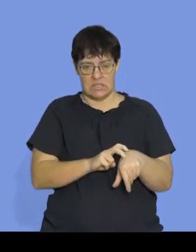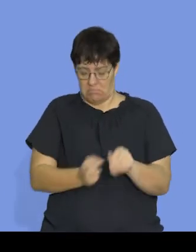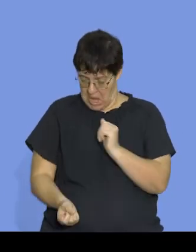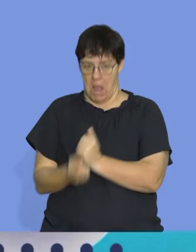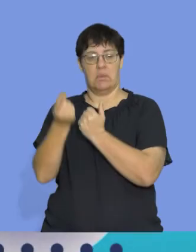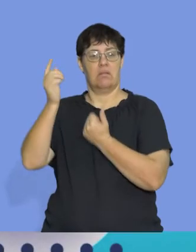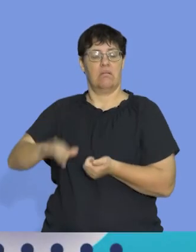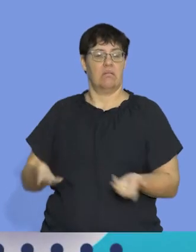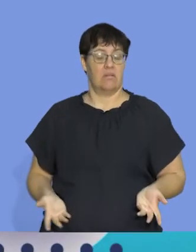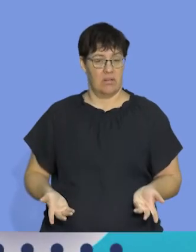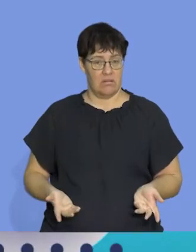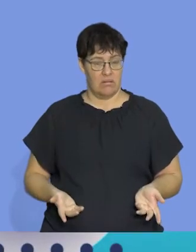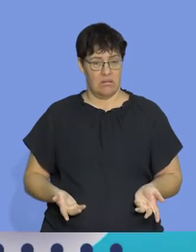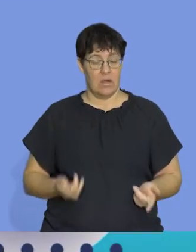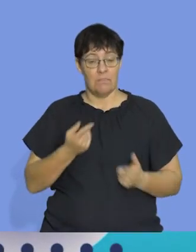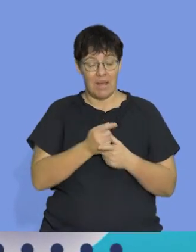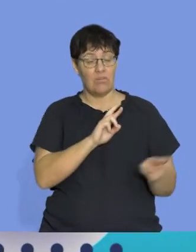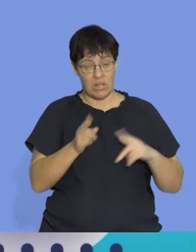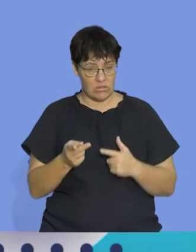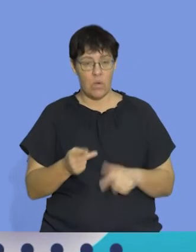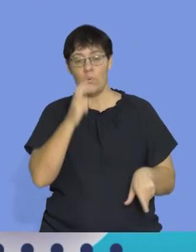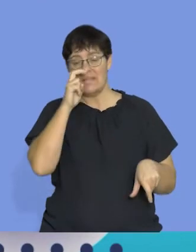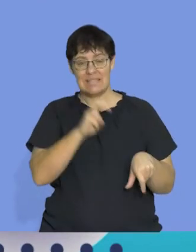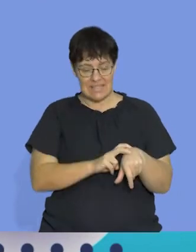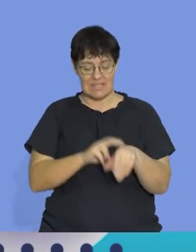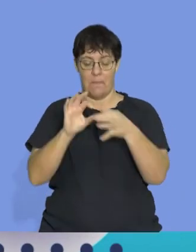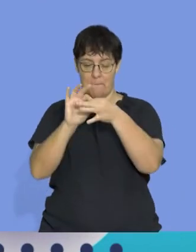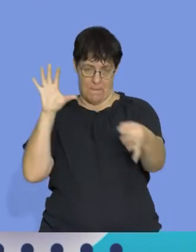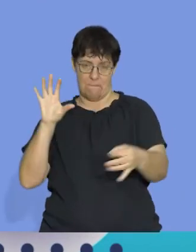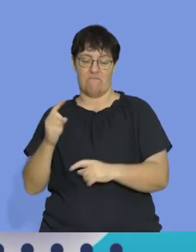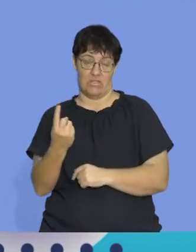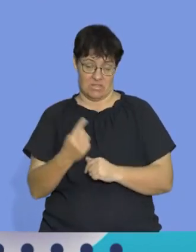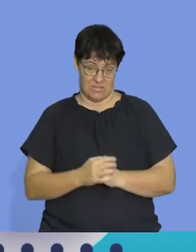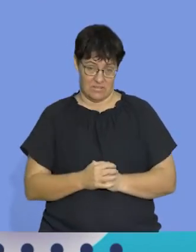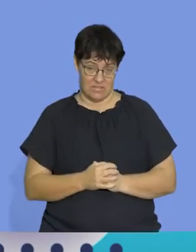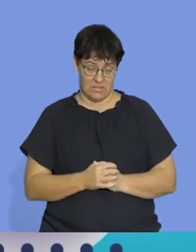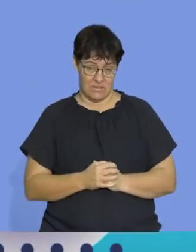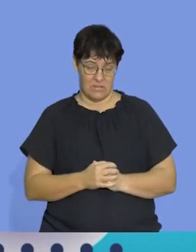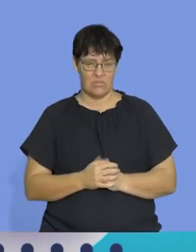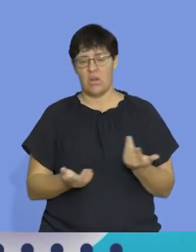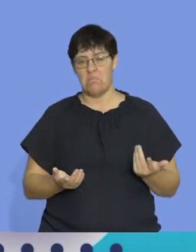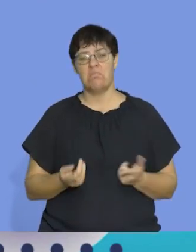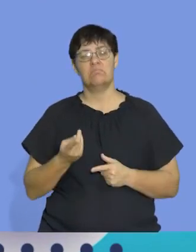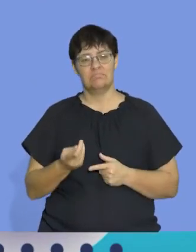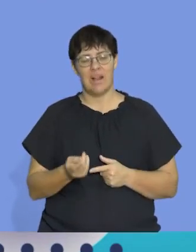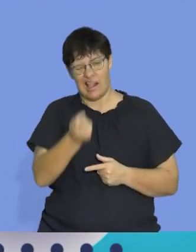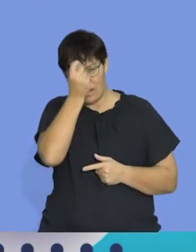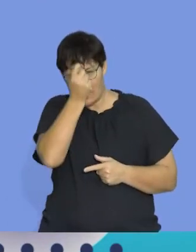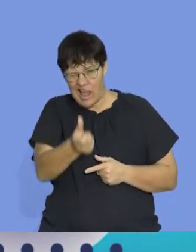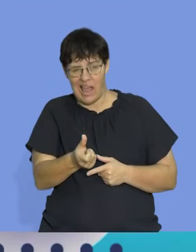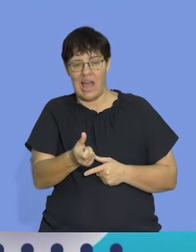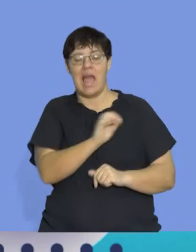that for a reaction to take place, we need to break bonds. So if a particular type of a reaction requires very little